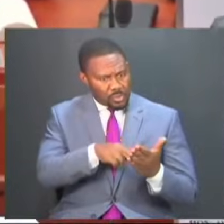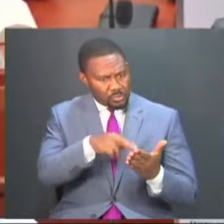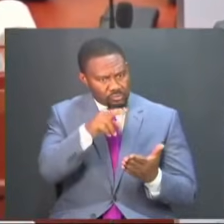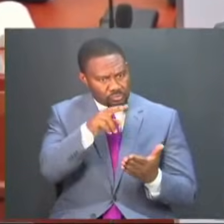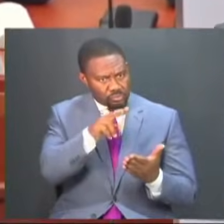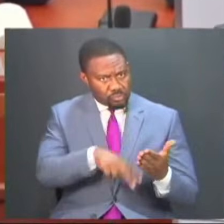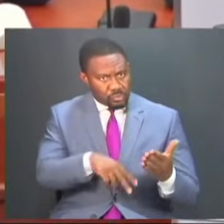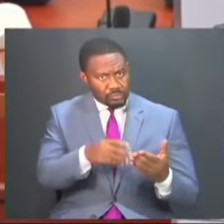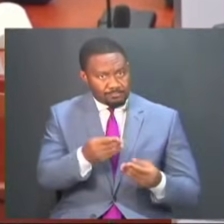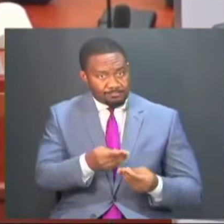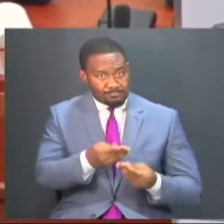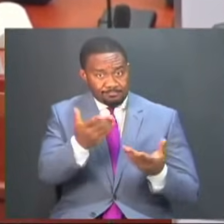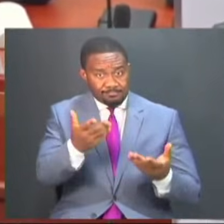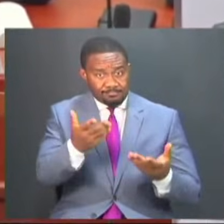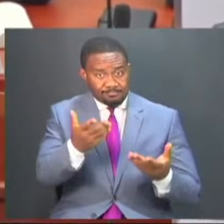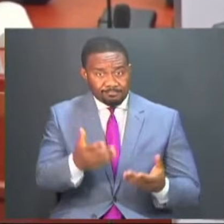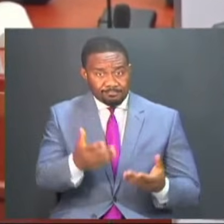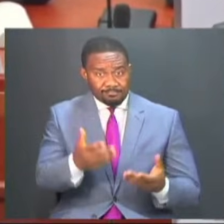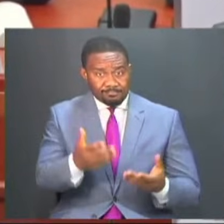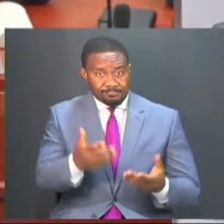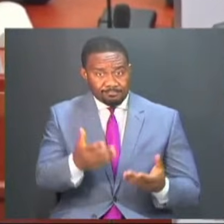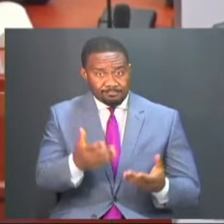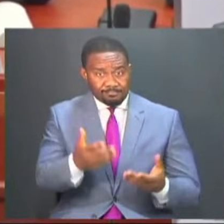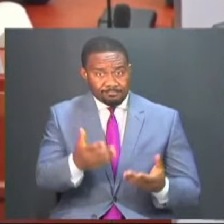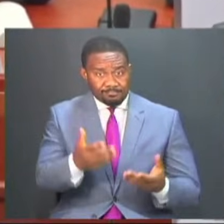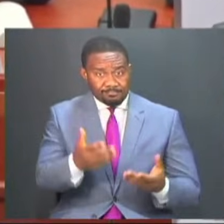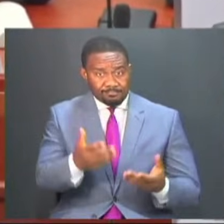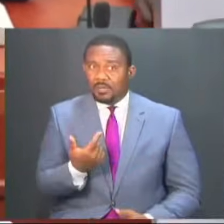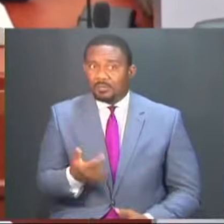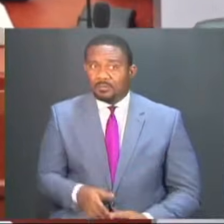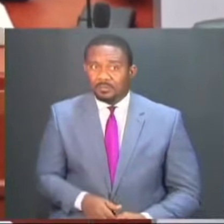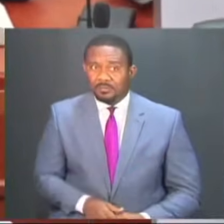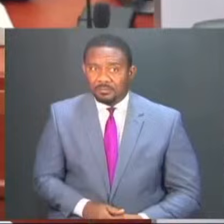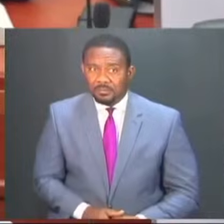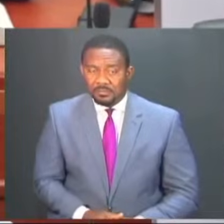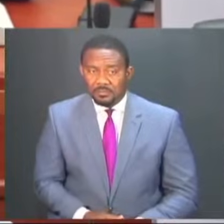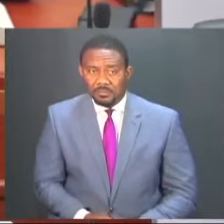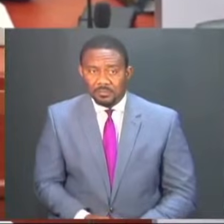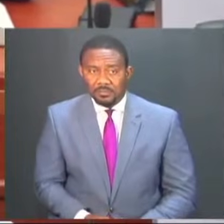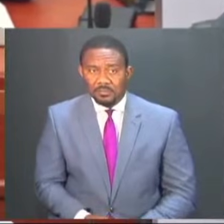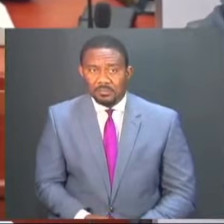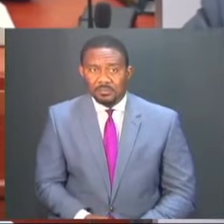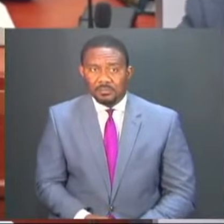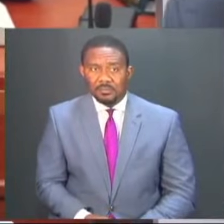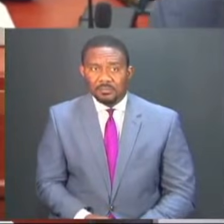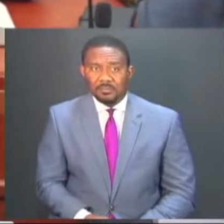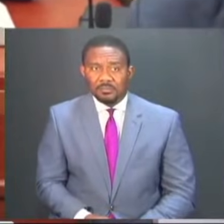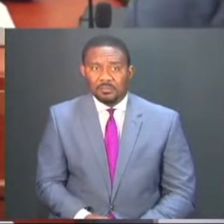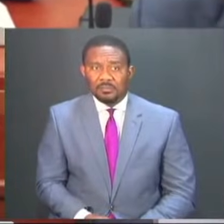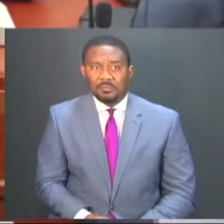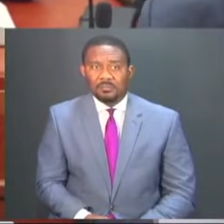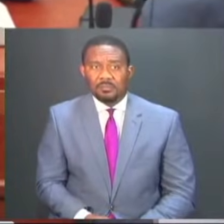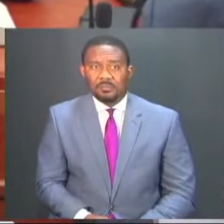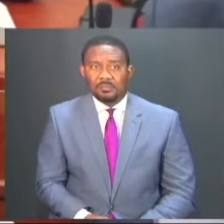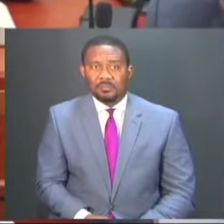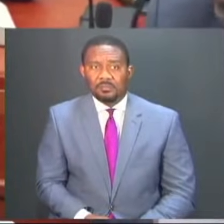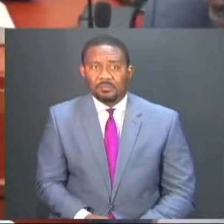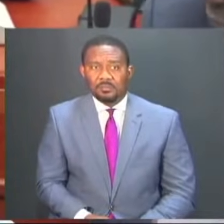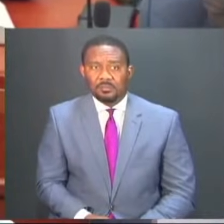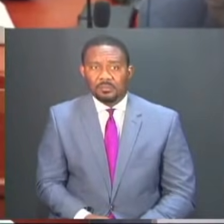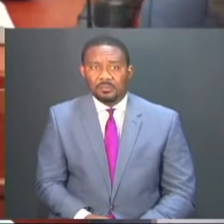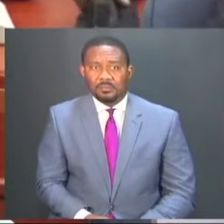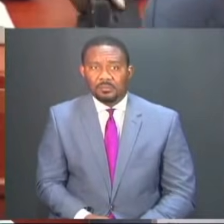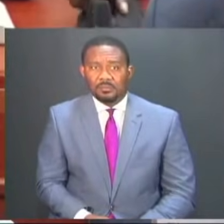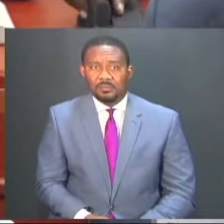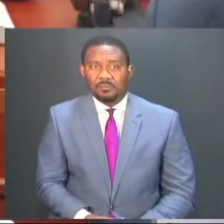Speaker, thank you very much. I write to second the motion. You present the committee's report. This is second I present reading. the committee's report. Mr.